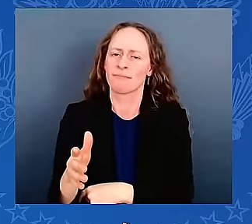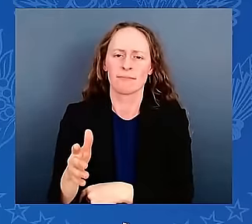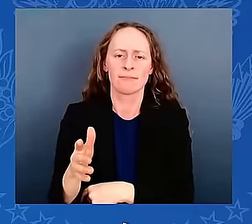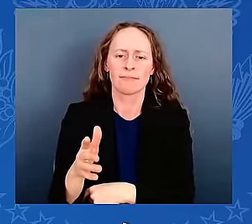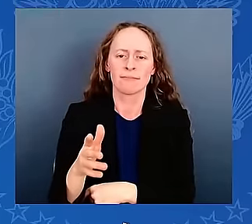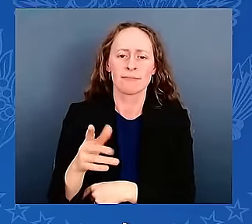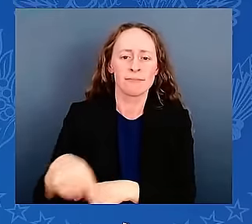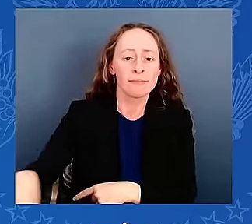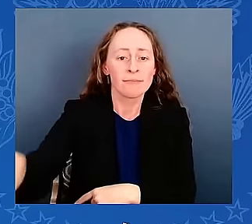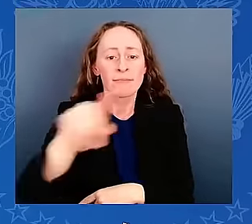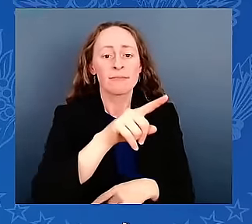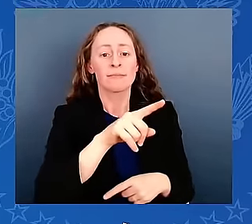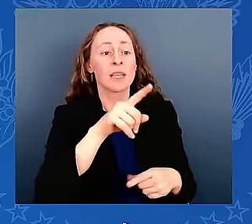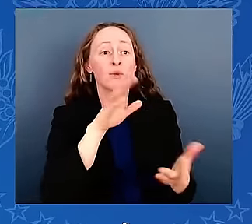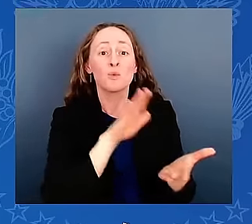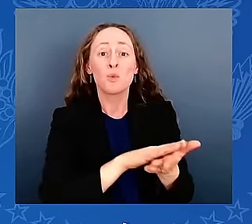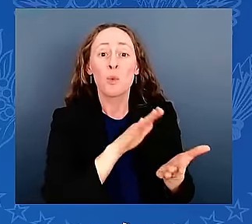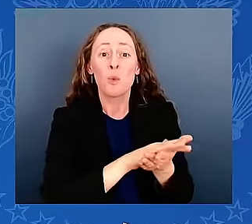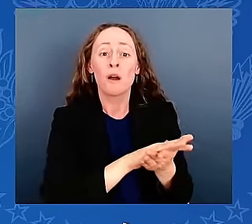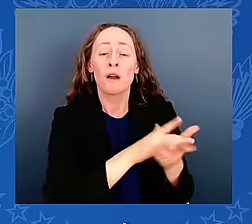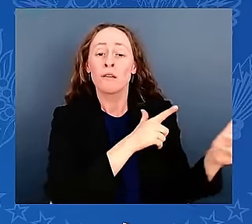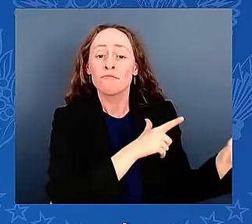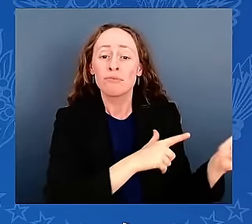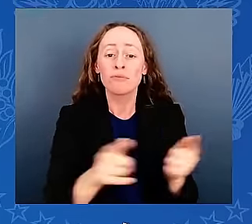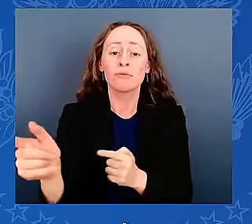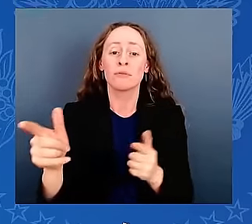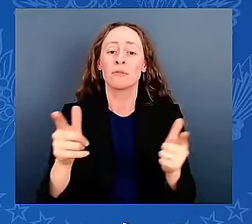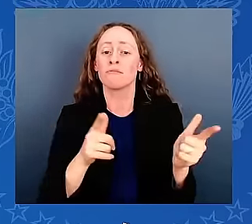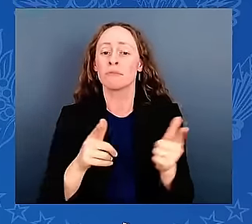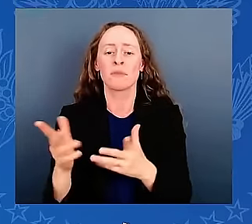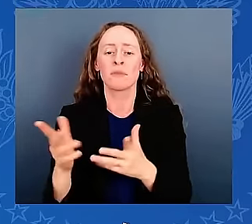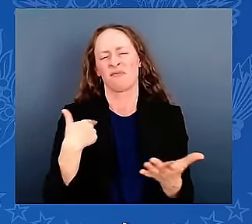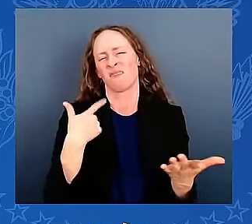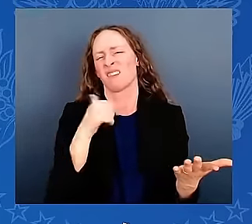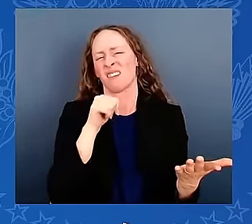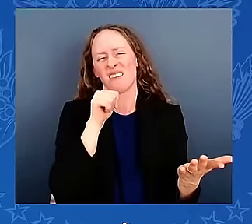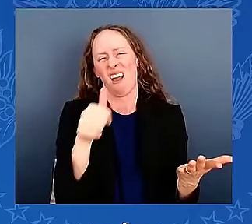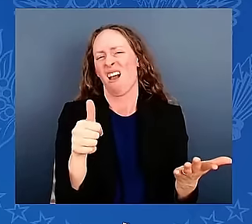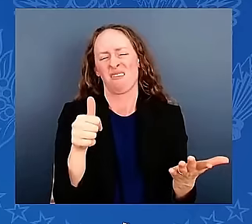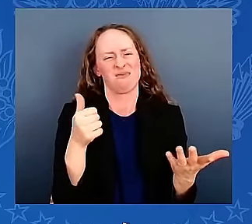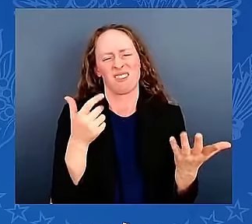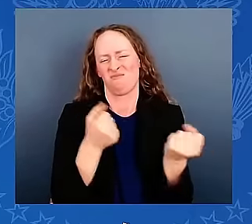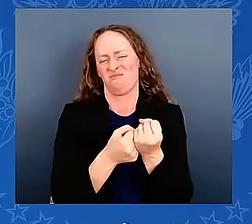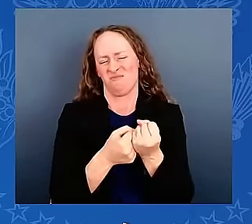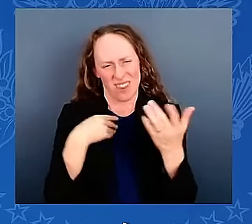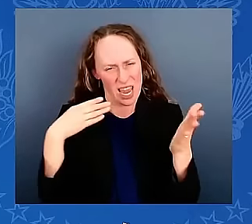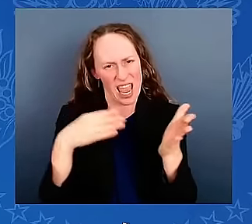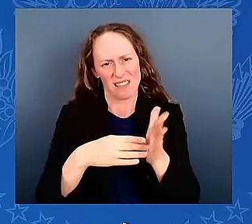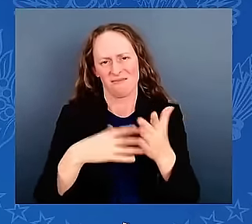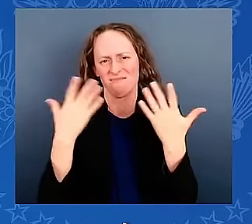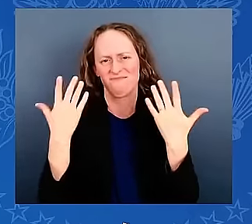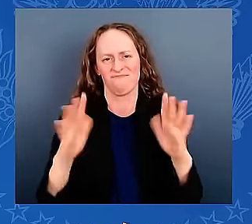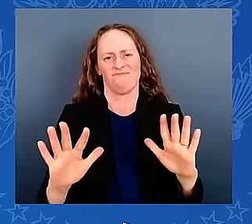communities across the country. If you're going to be outspoken on one, don't be silent on others.